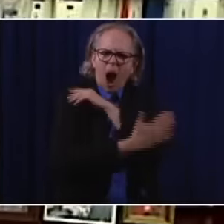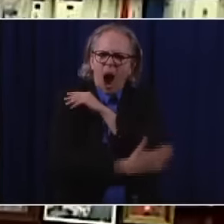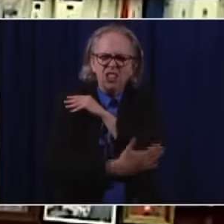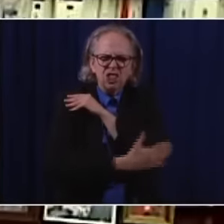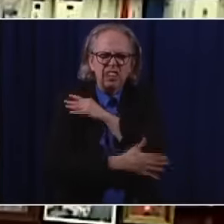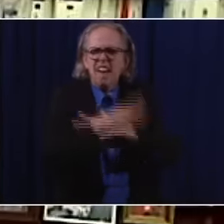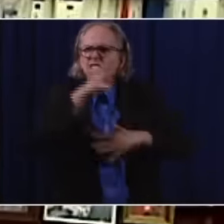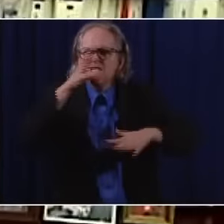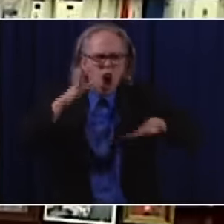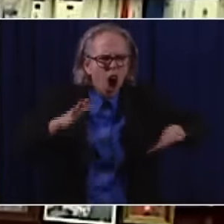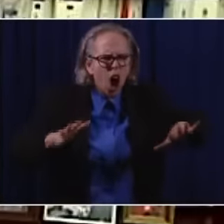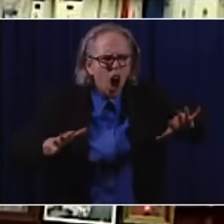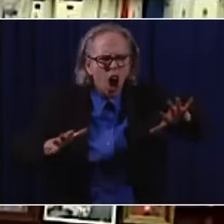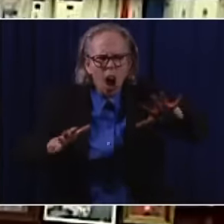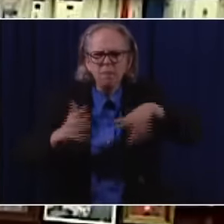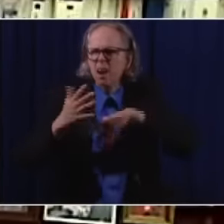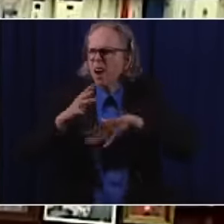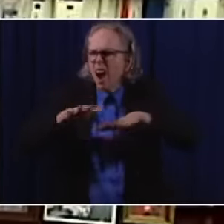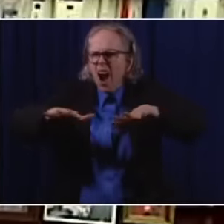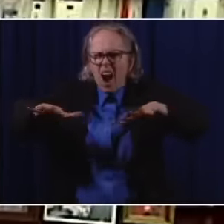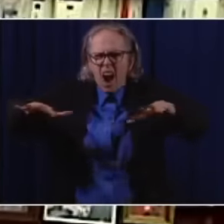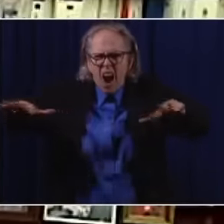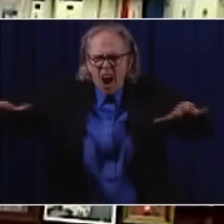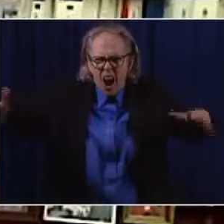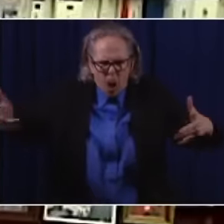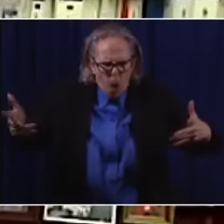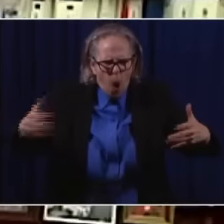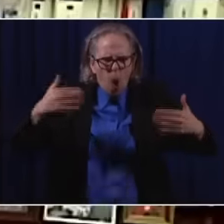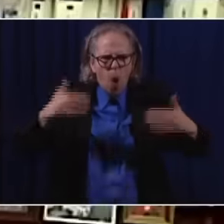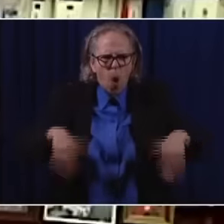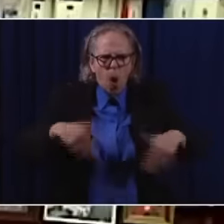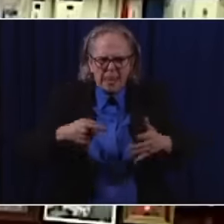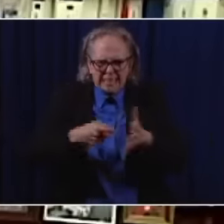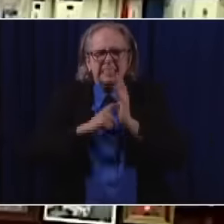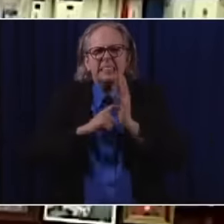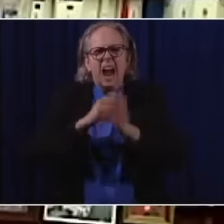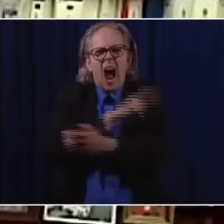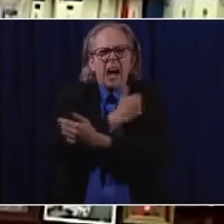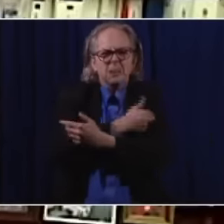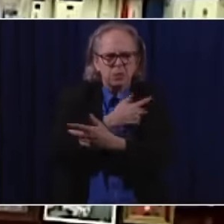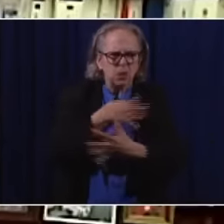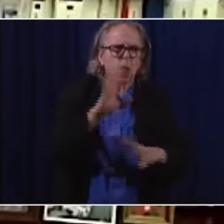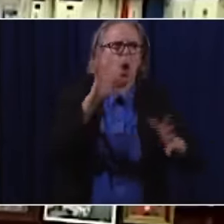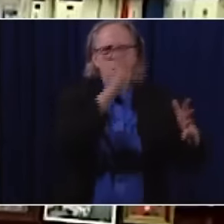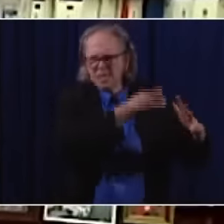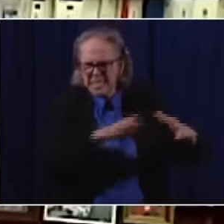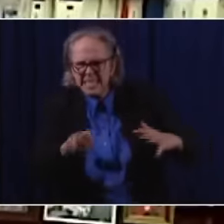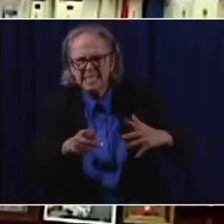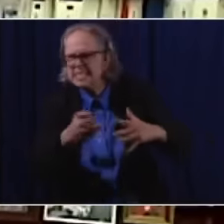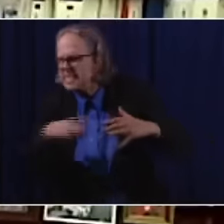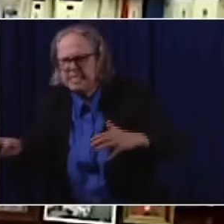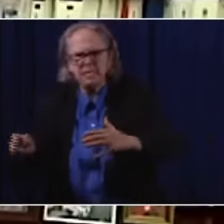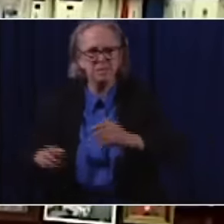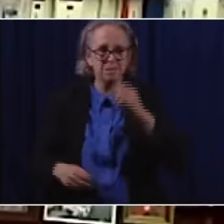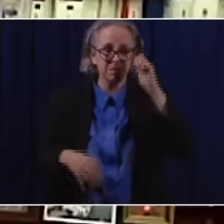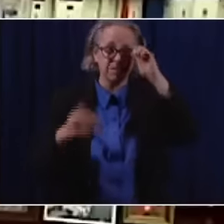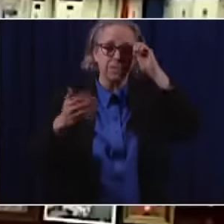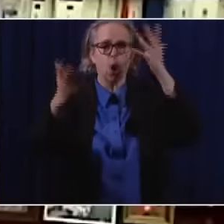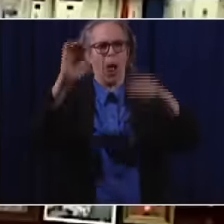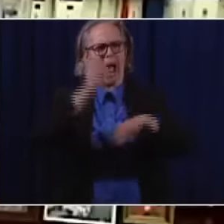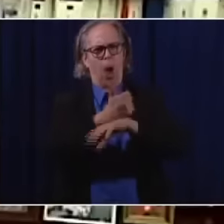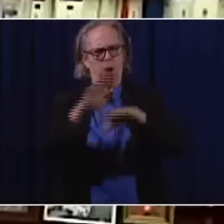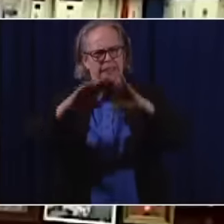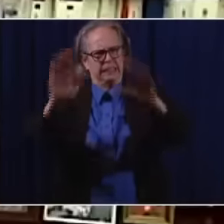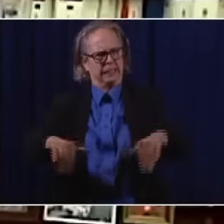number of inmates that need to be admitted. The system for the state has done an excellent job, once again, of trying to take care of anyone